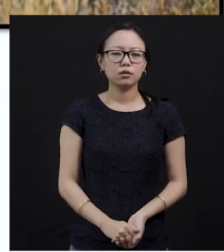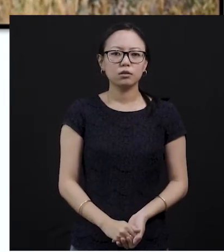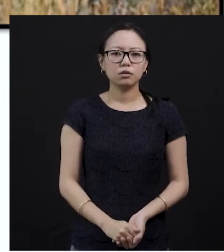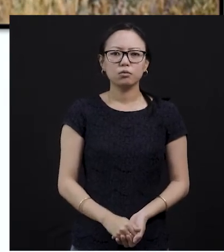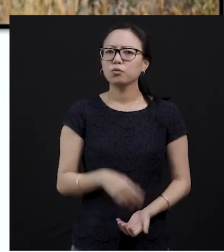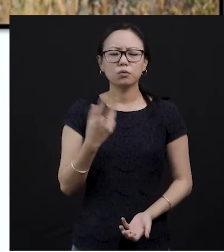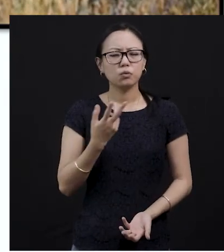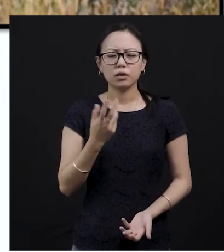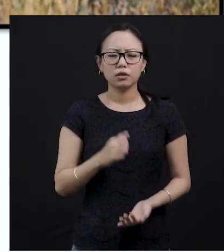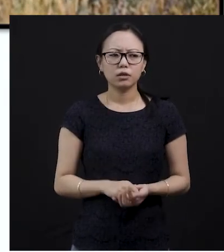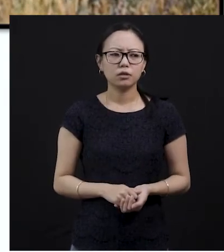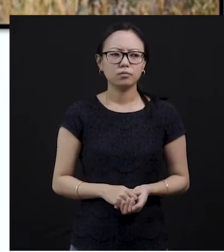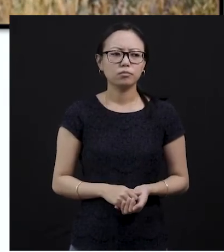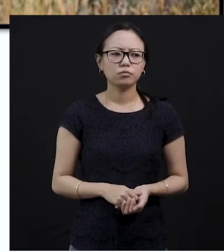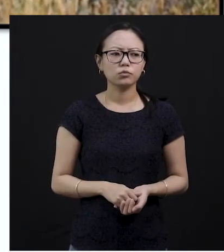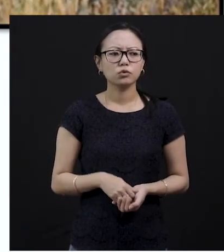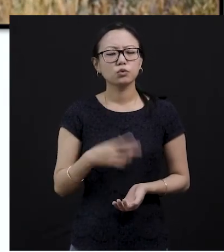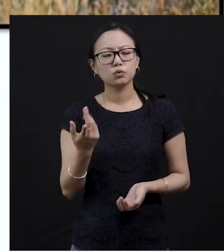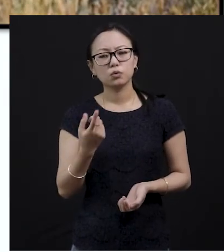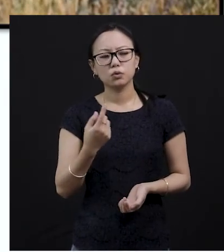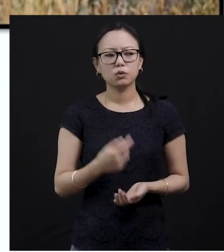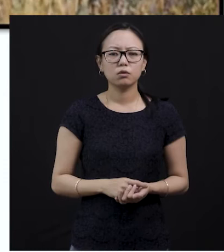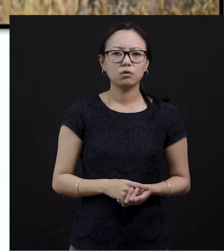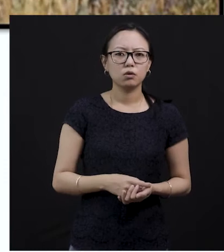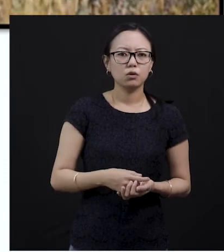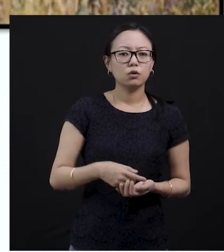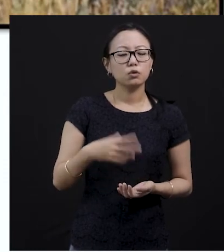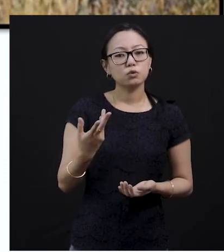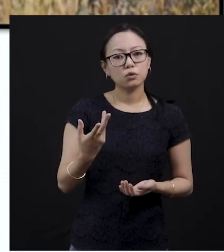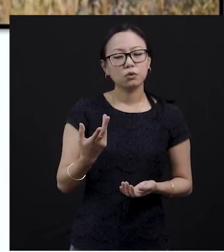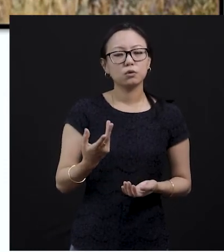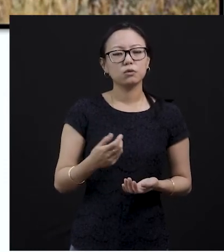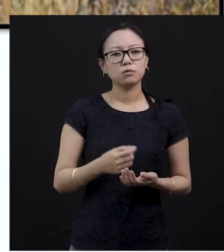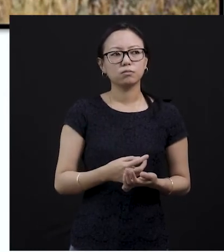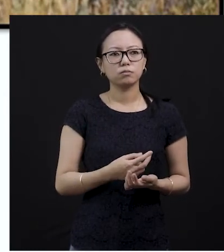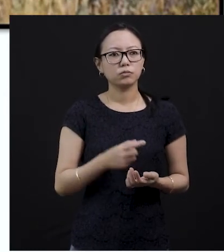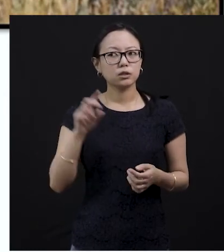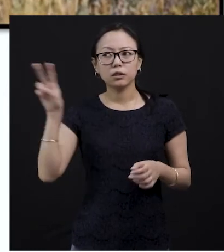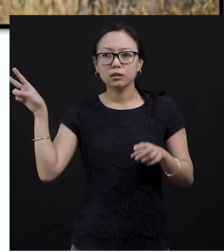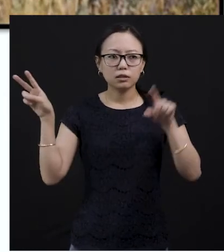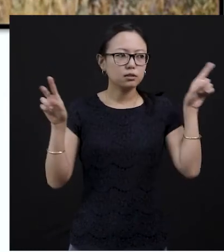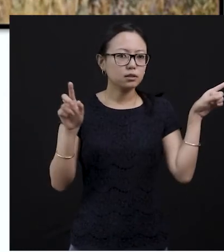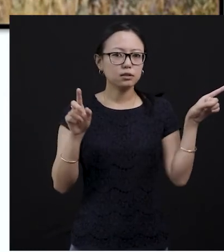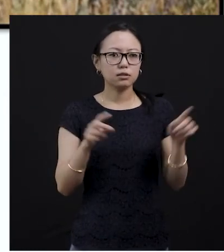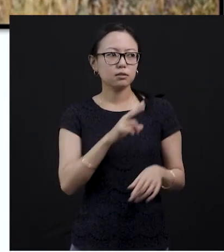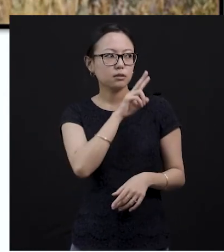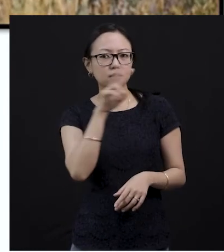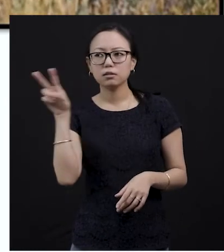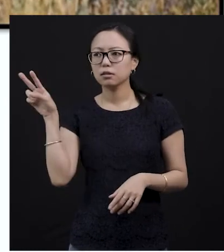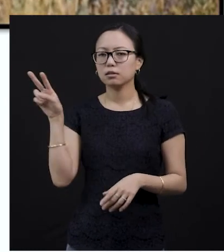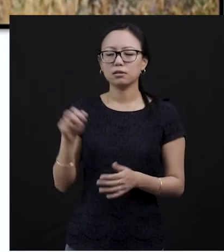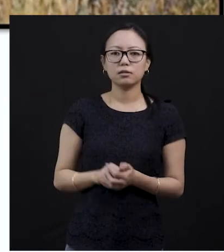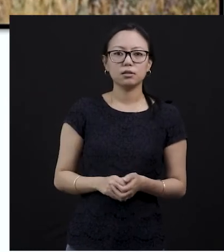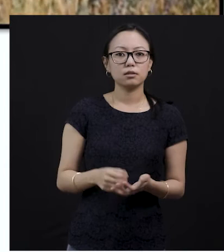head to allow it to look in all directions for dangers. Yes? When you have